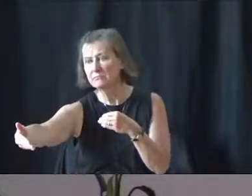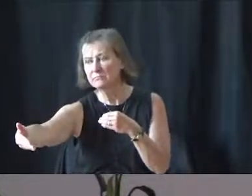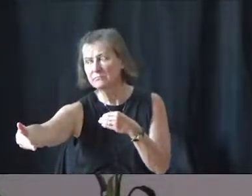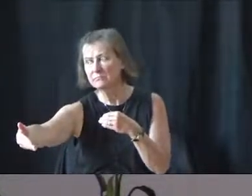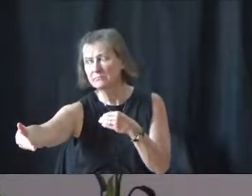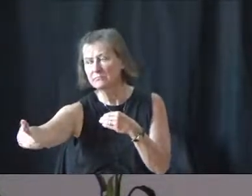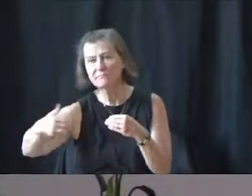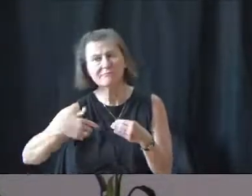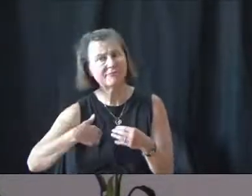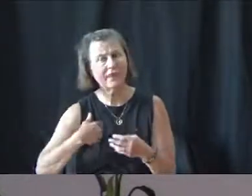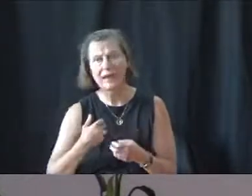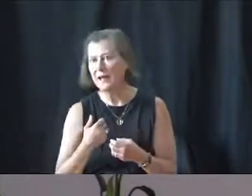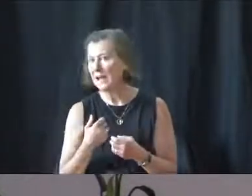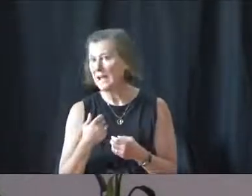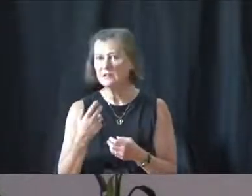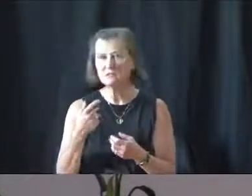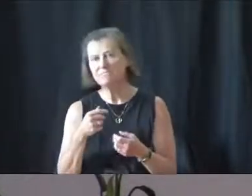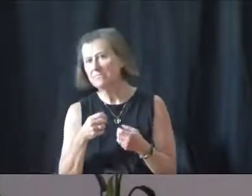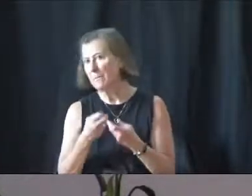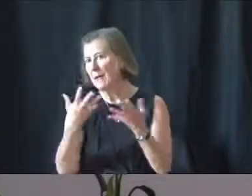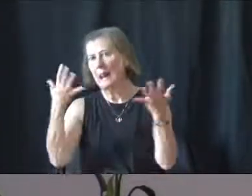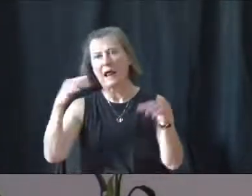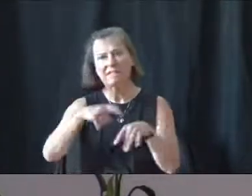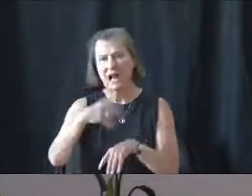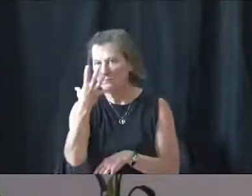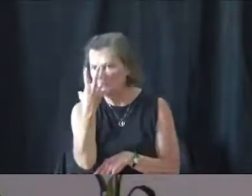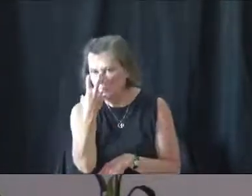I spend so much time grousing and complaining.